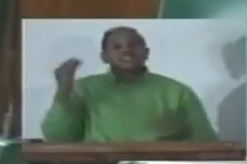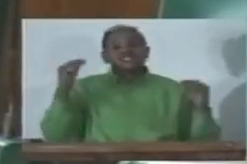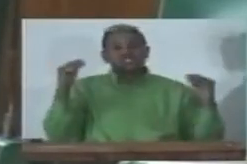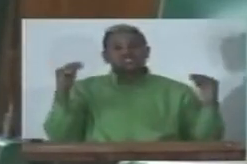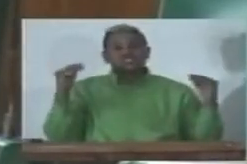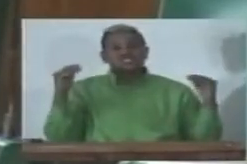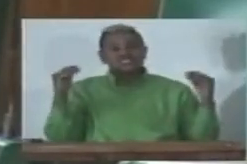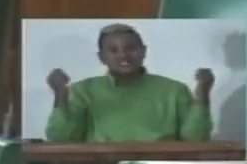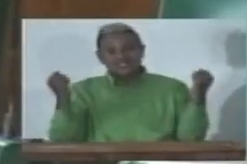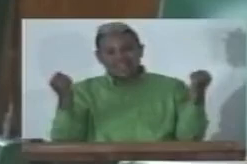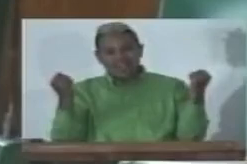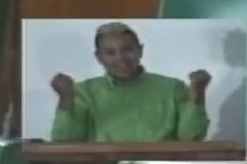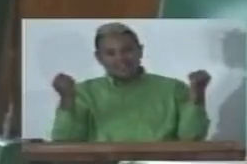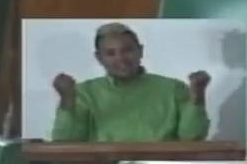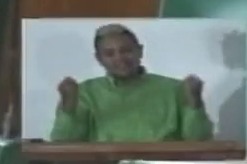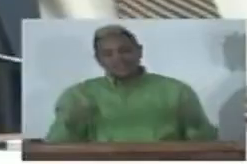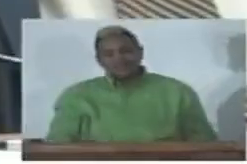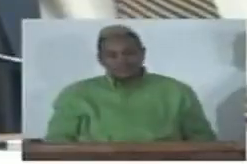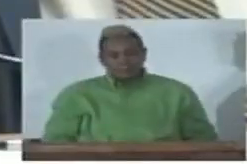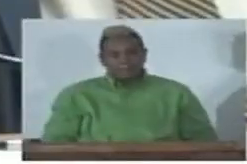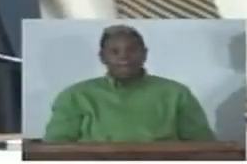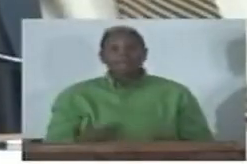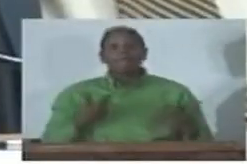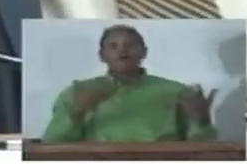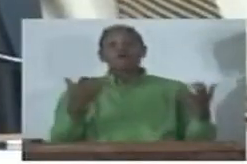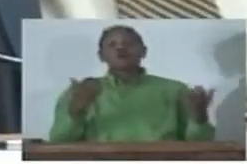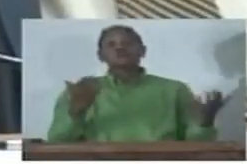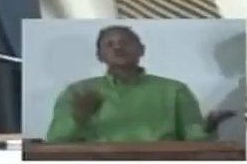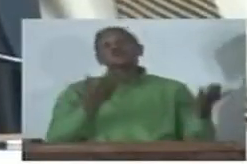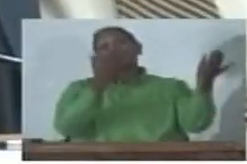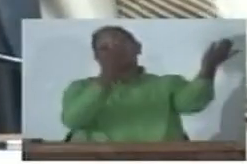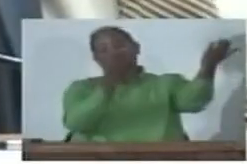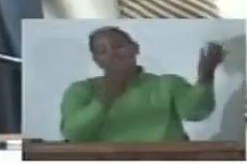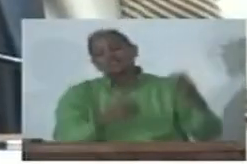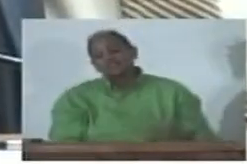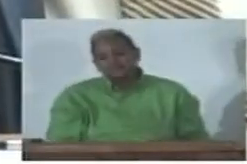teaches sign language. And I want to suggest, sir,